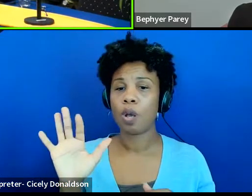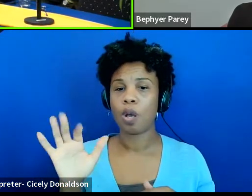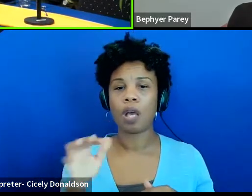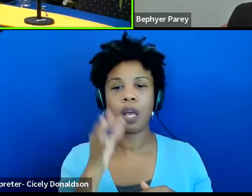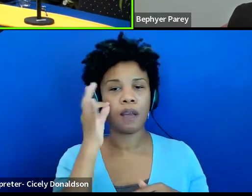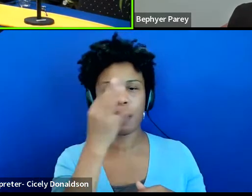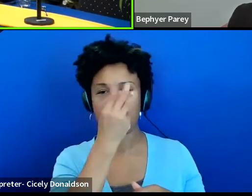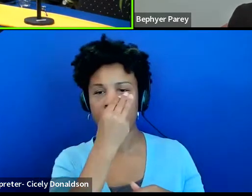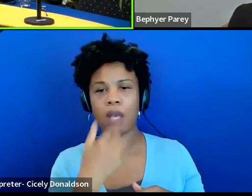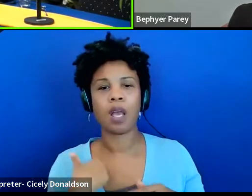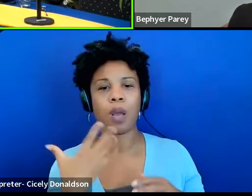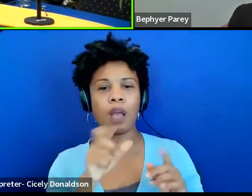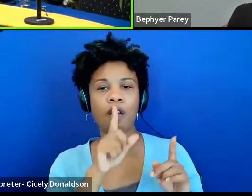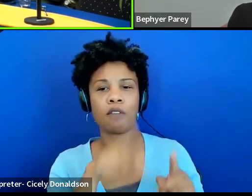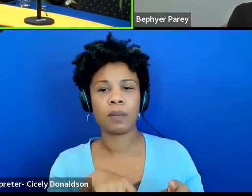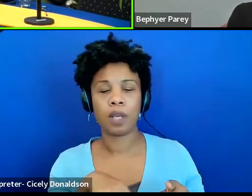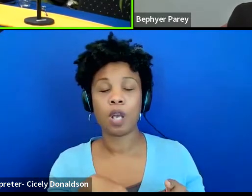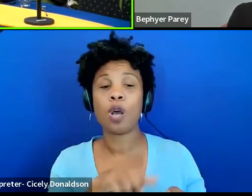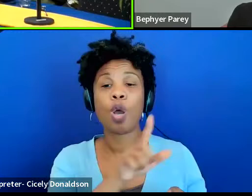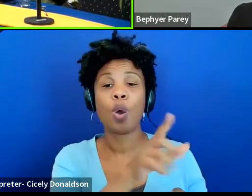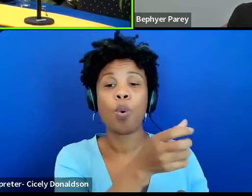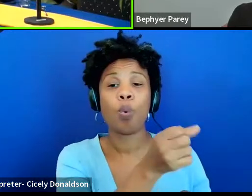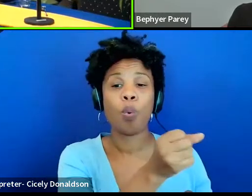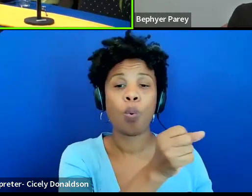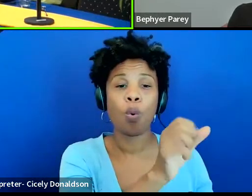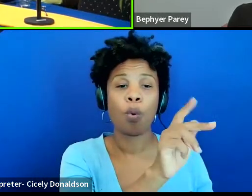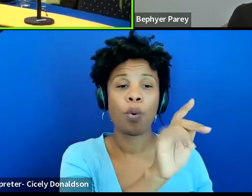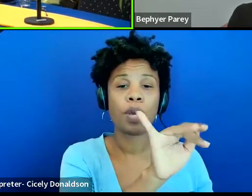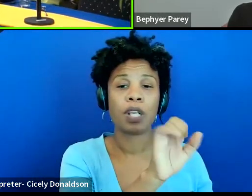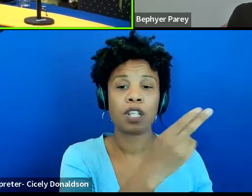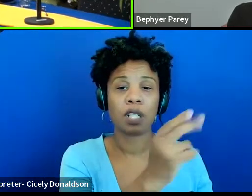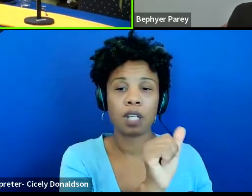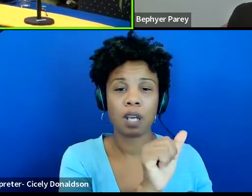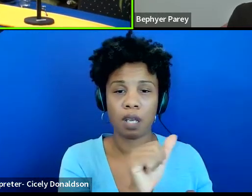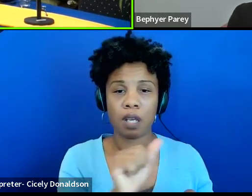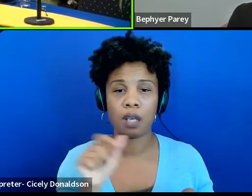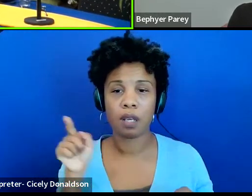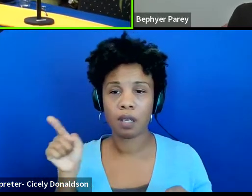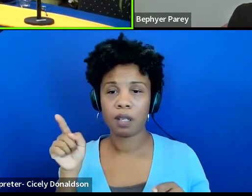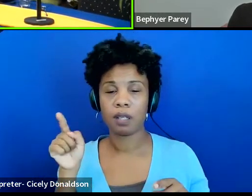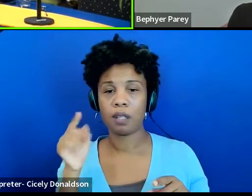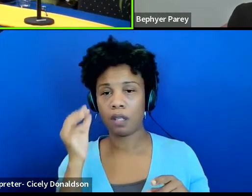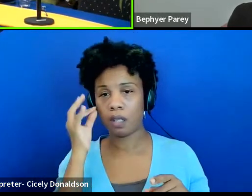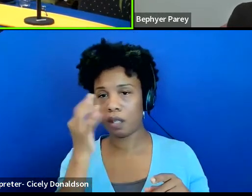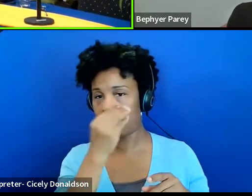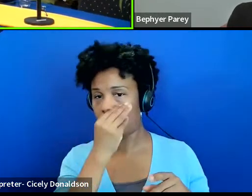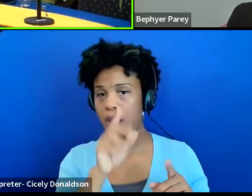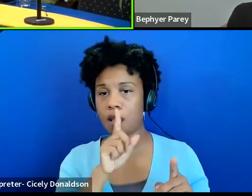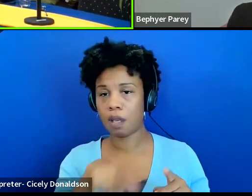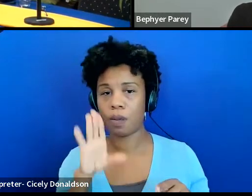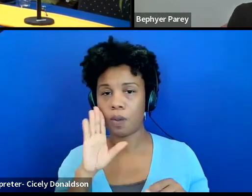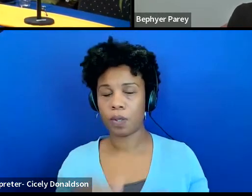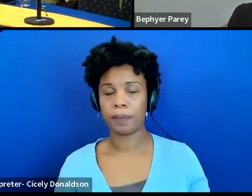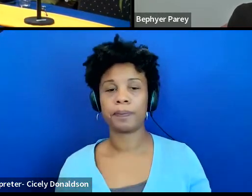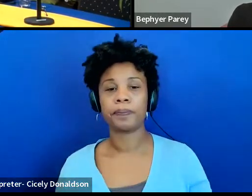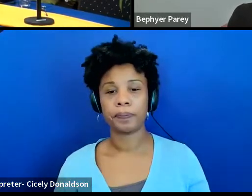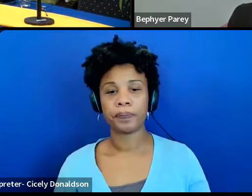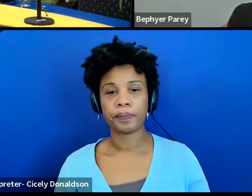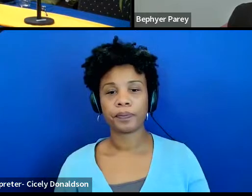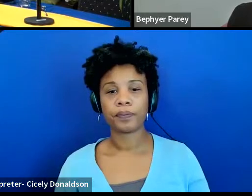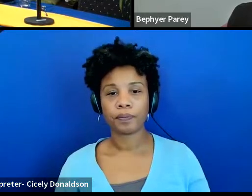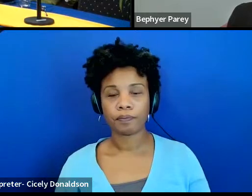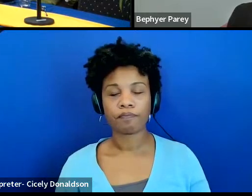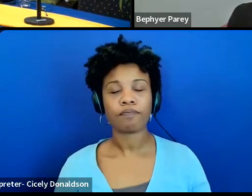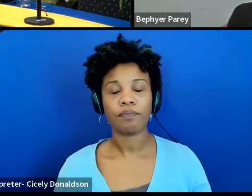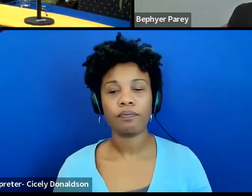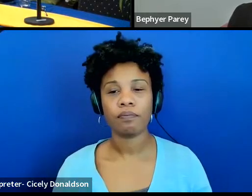to that? Okay, before you, Keisha, one of the presenters want to respond to Carmen. Yeah, you know,